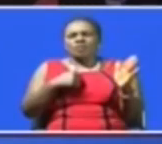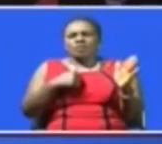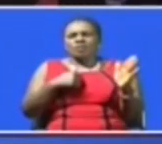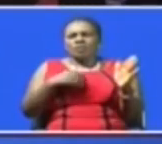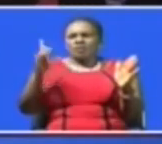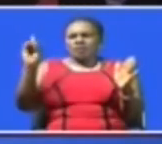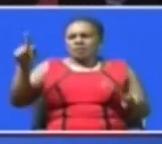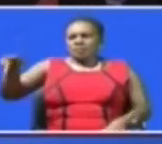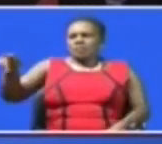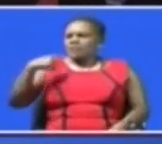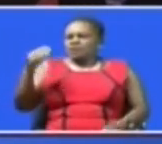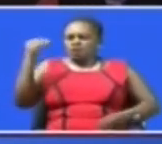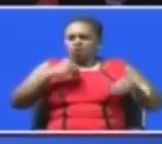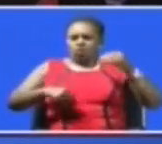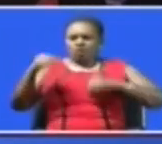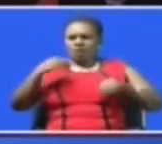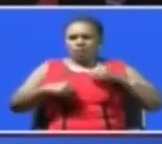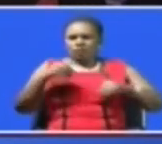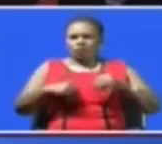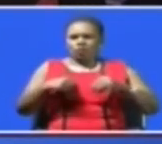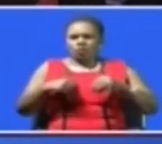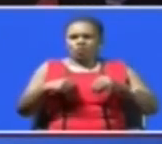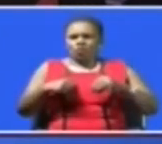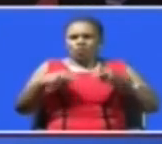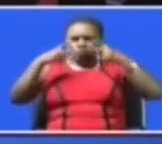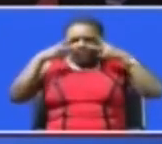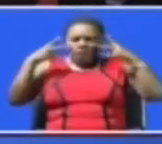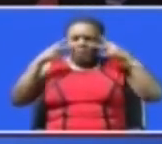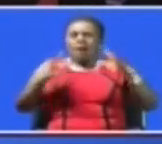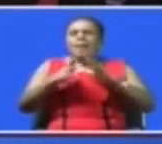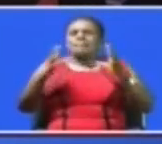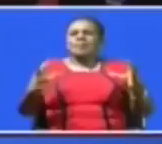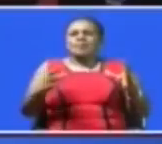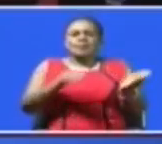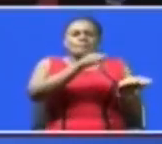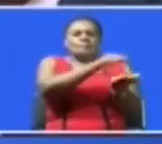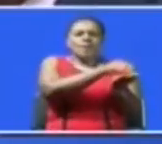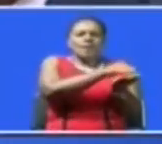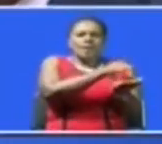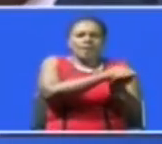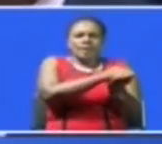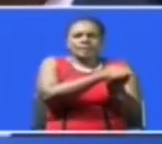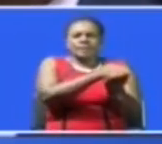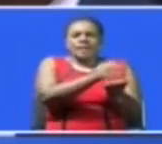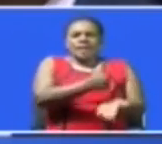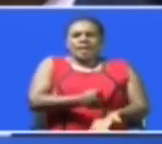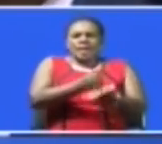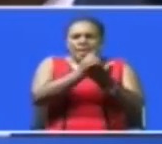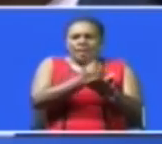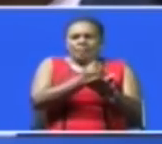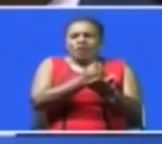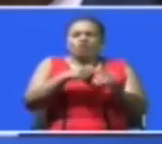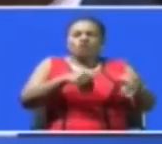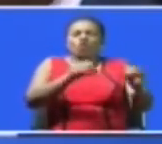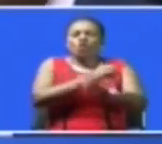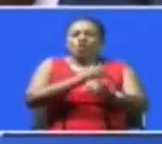through. The DPP said corruption as a main facilitator of terrorism, accusing banks are abetting money laundering when they fail to